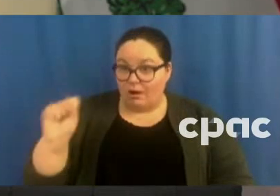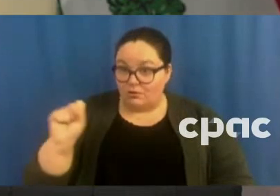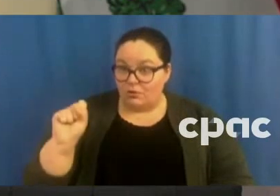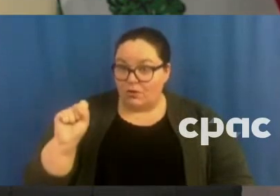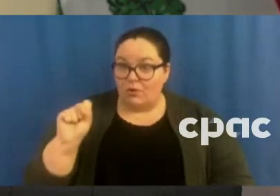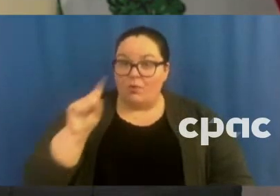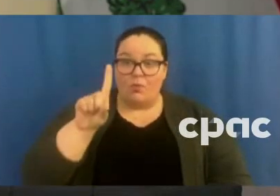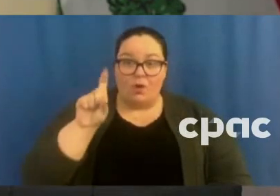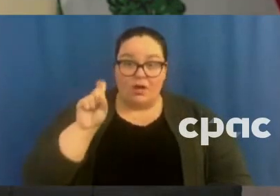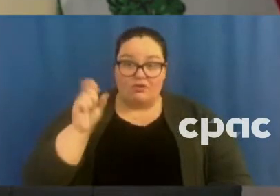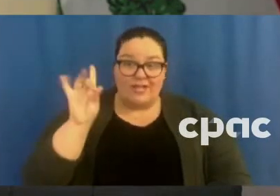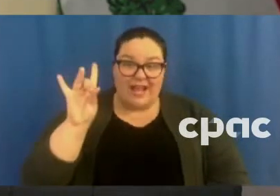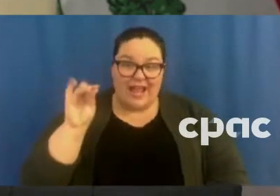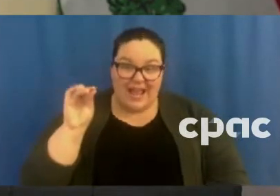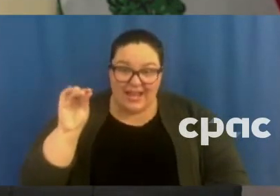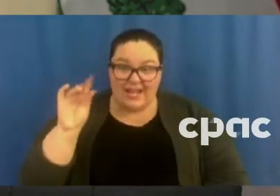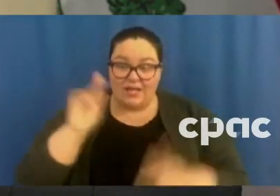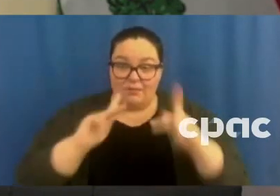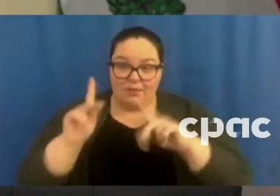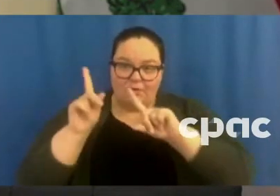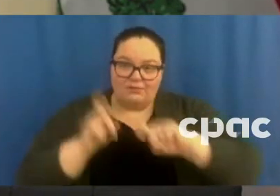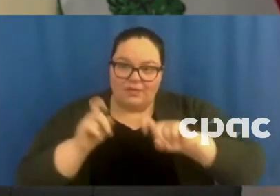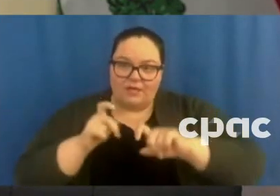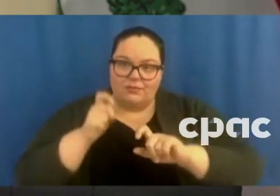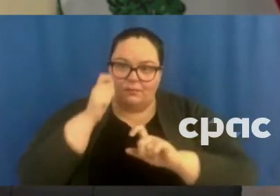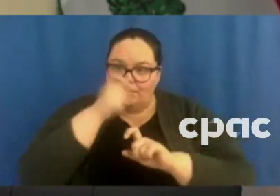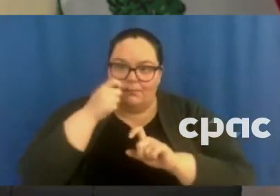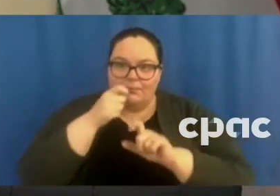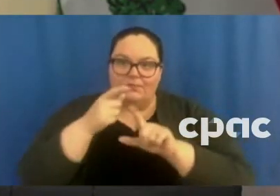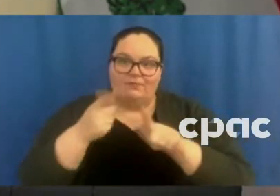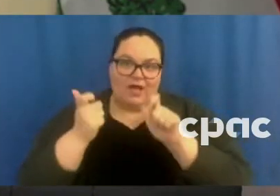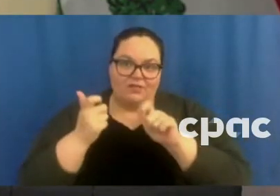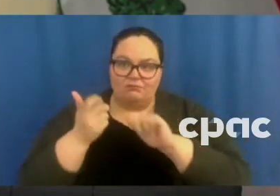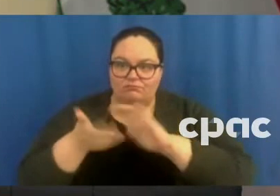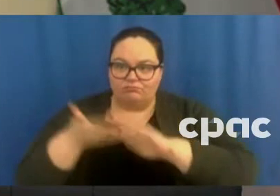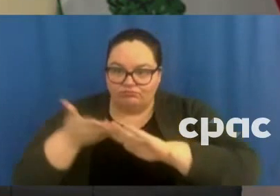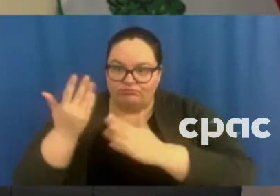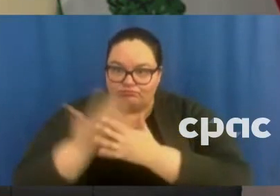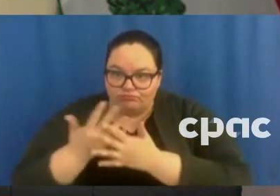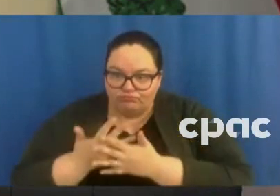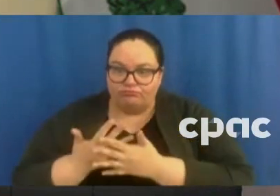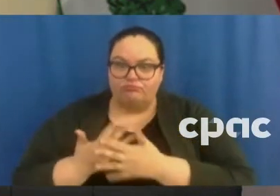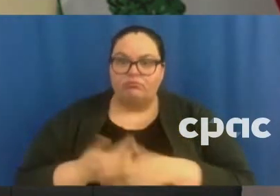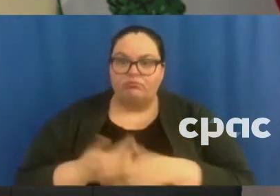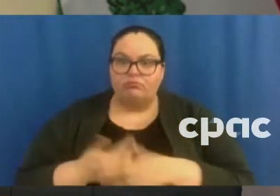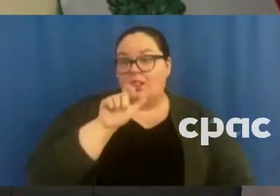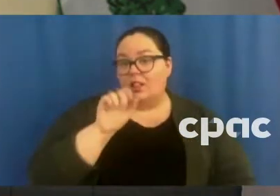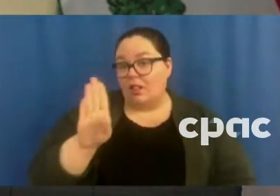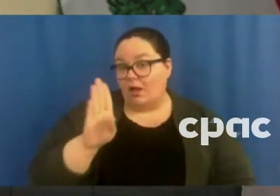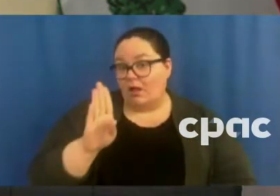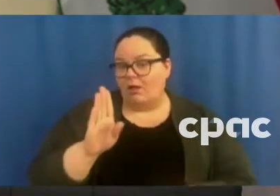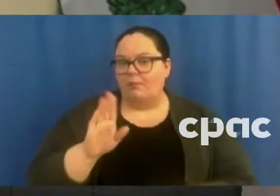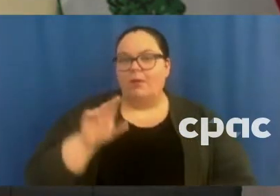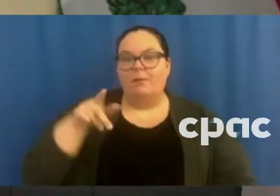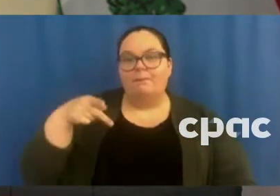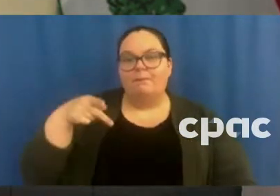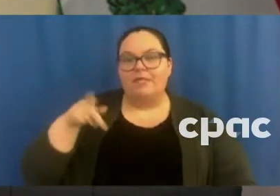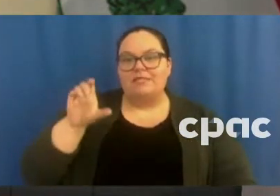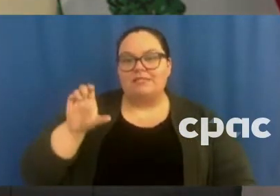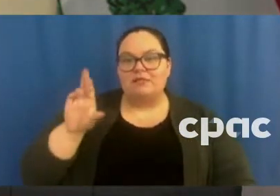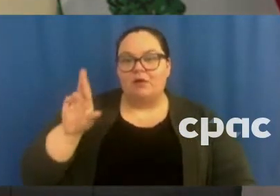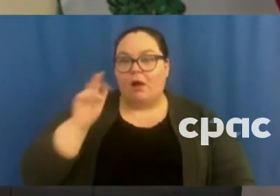using rapid tests. That's as of 3 o'clock today. And our lab has processed over 1,000 PCR tests today